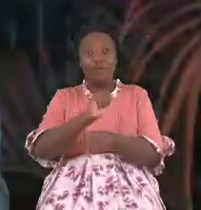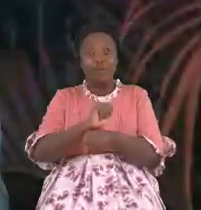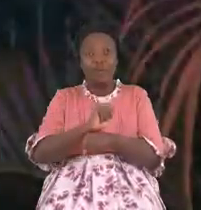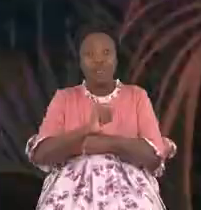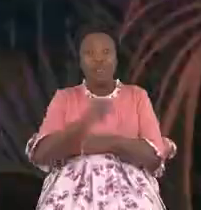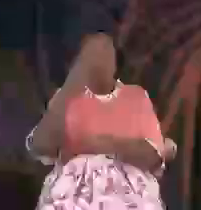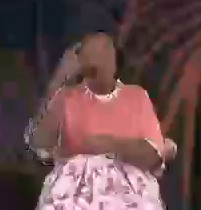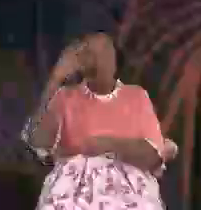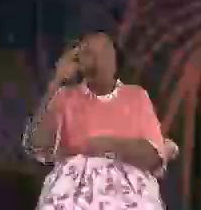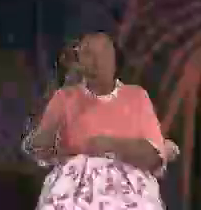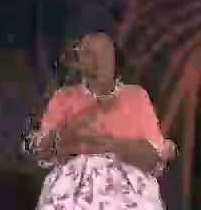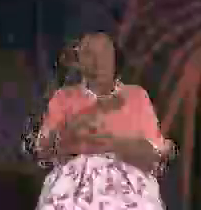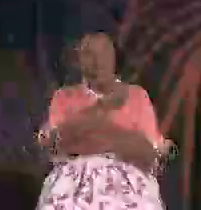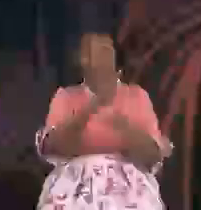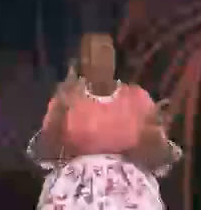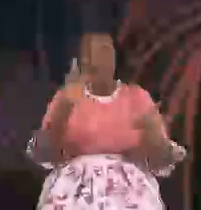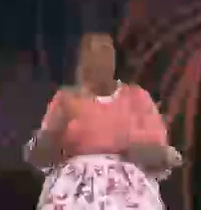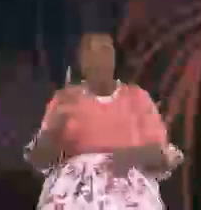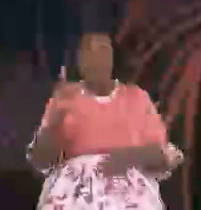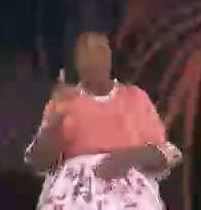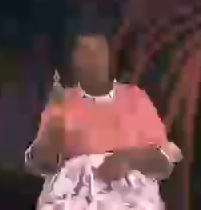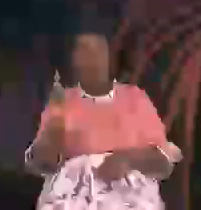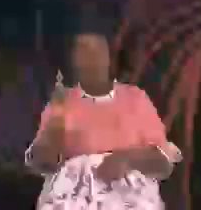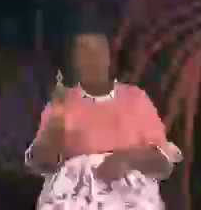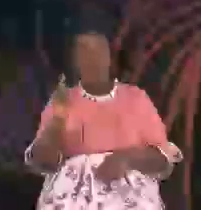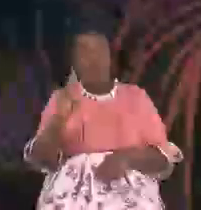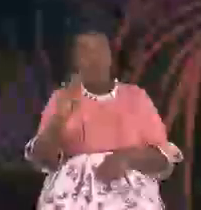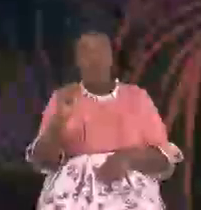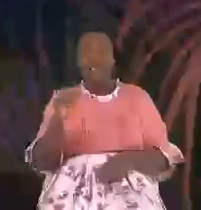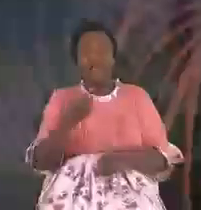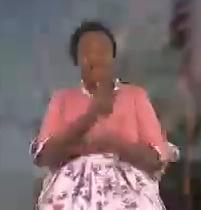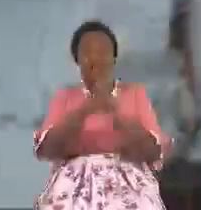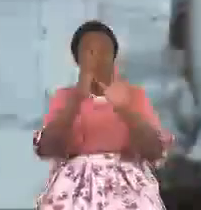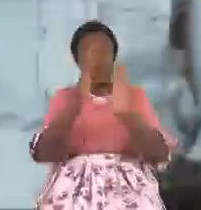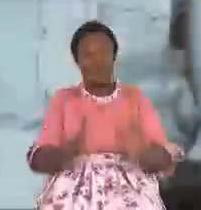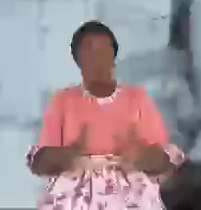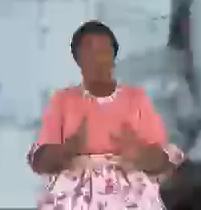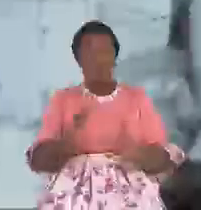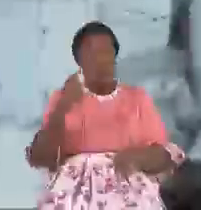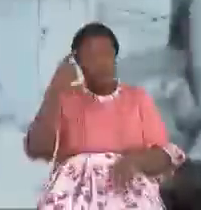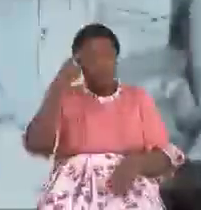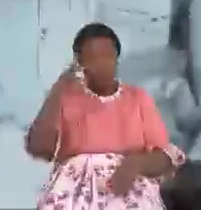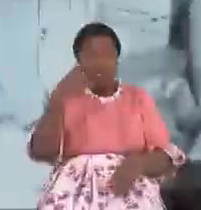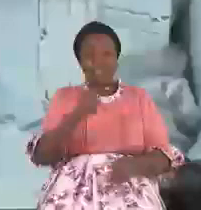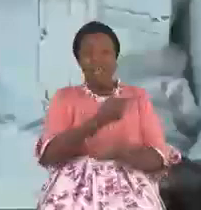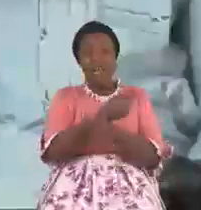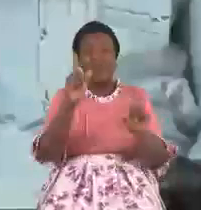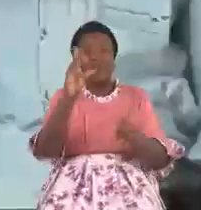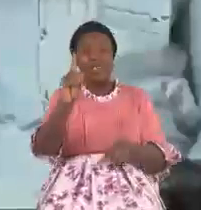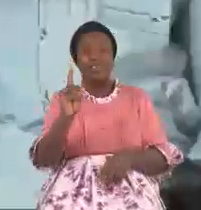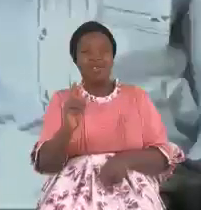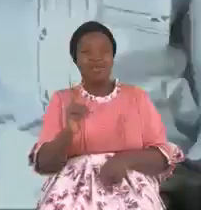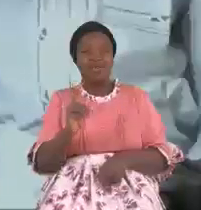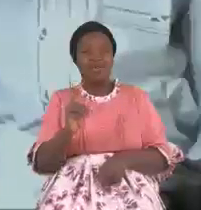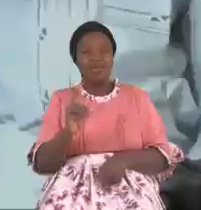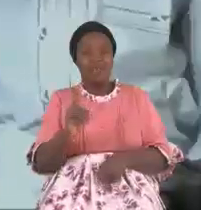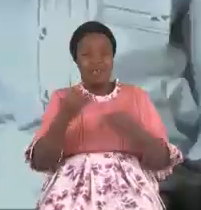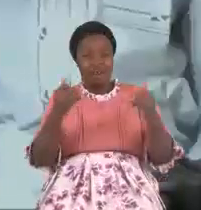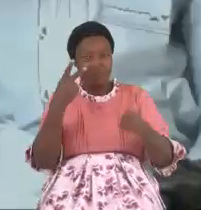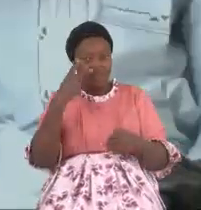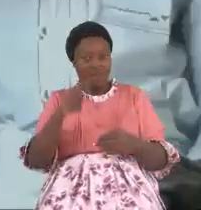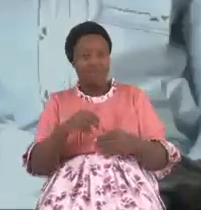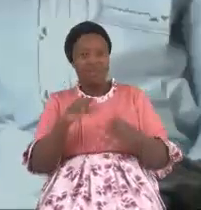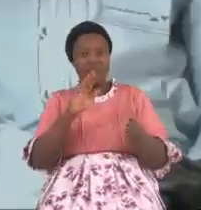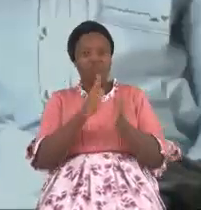librated by the librator for the librated look at jeremiah there